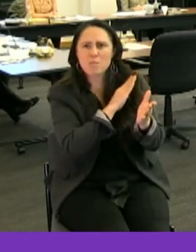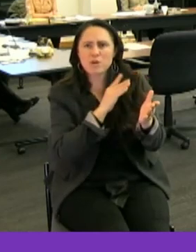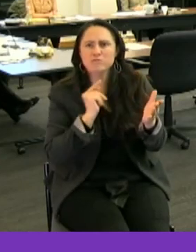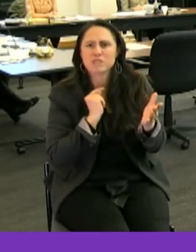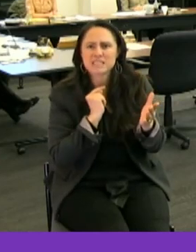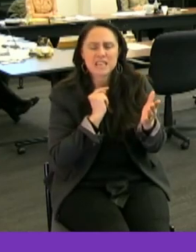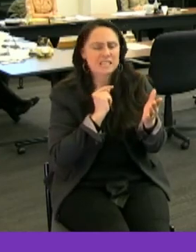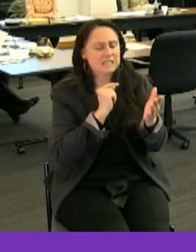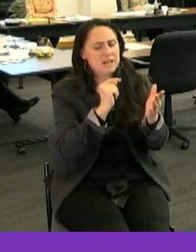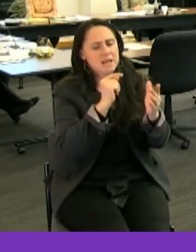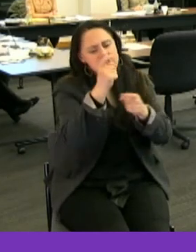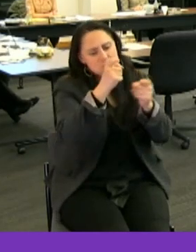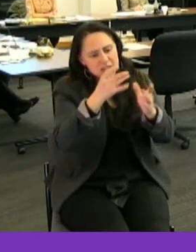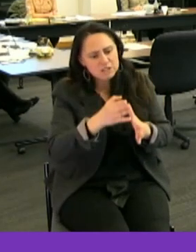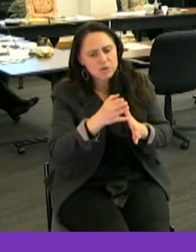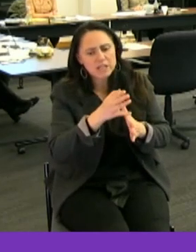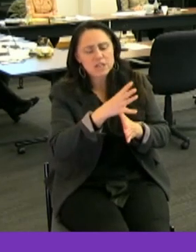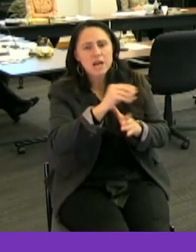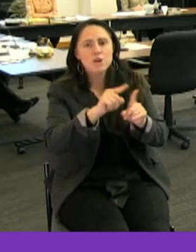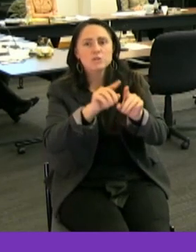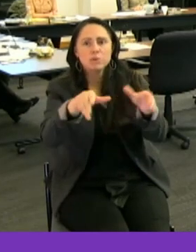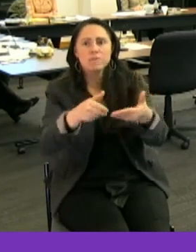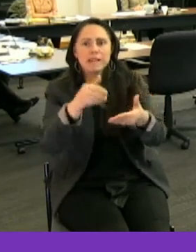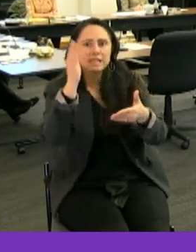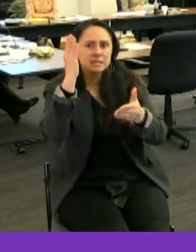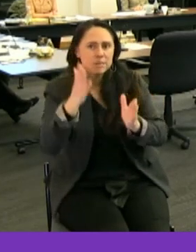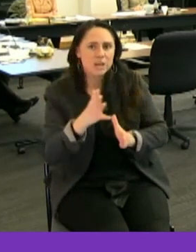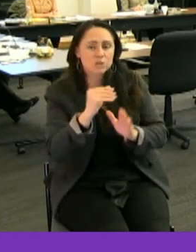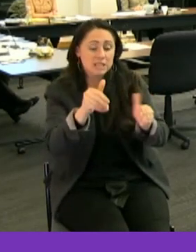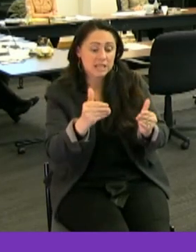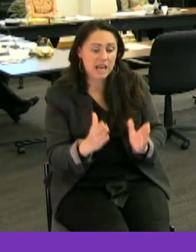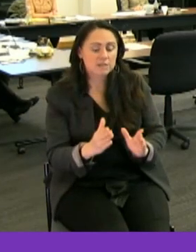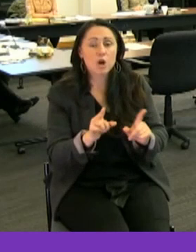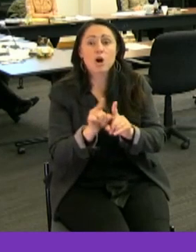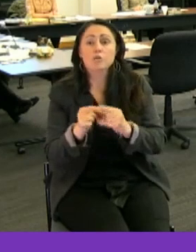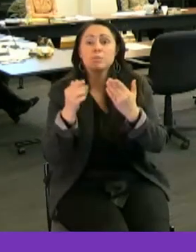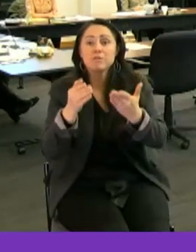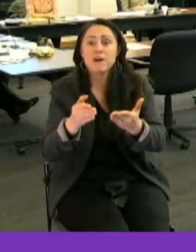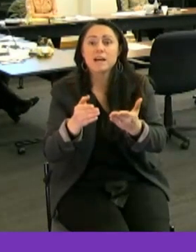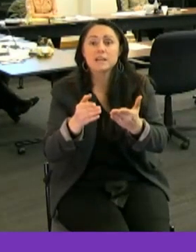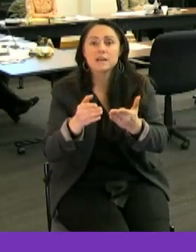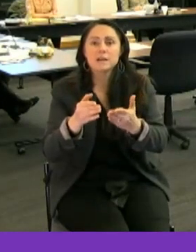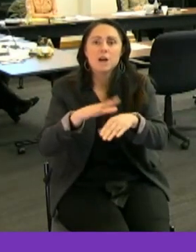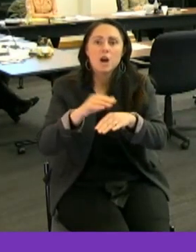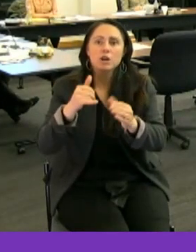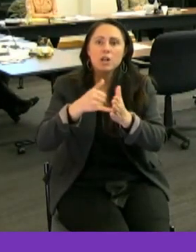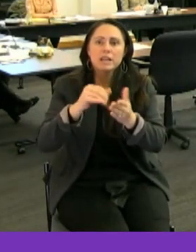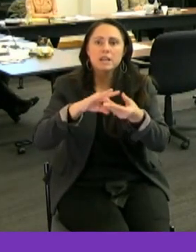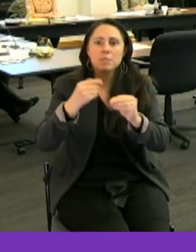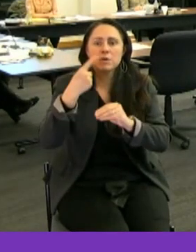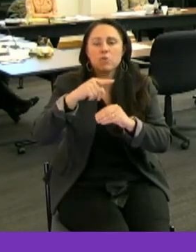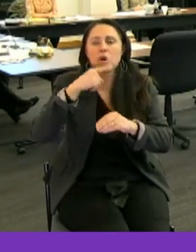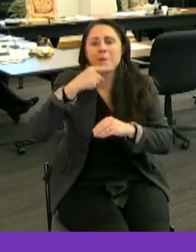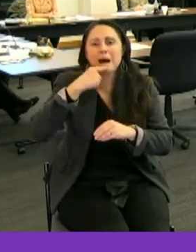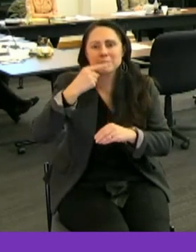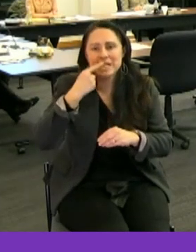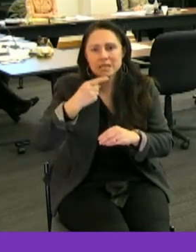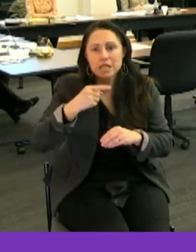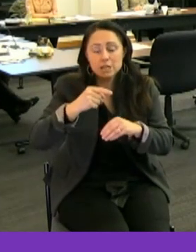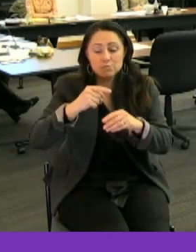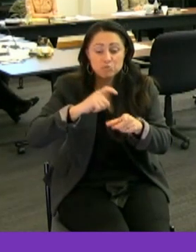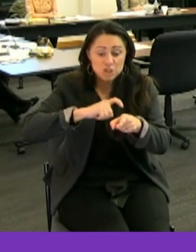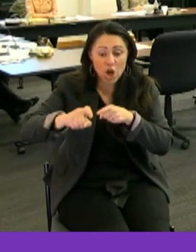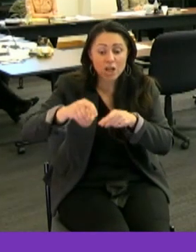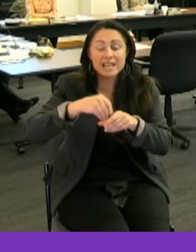cabinet administrators, and invited speakers and guests. We also provide a call-in number for the public to